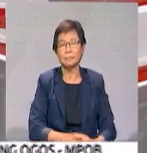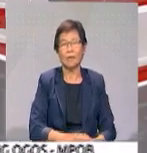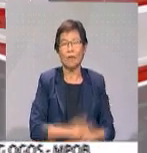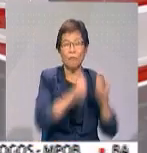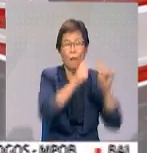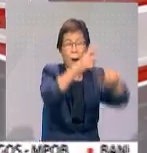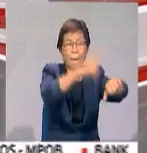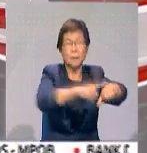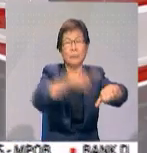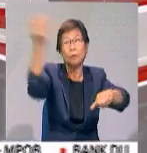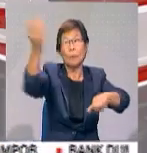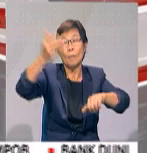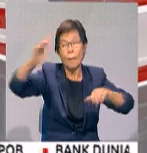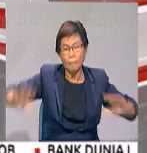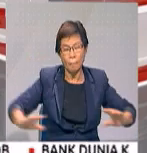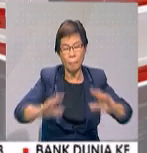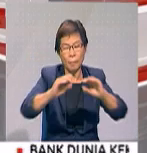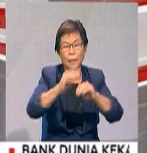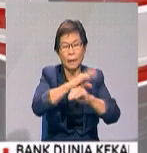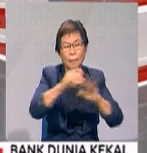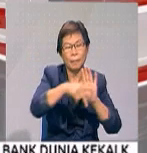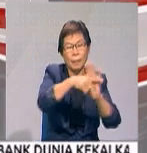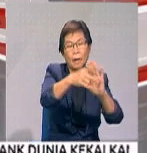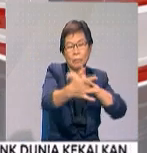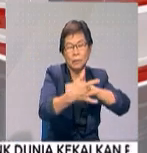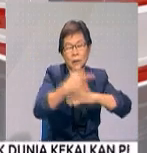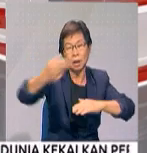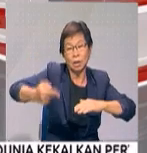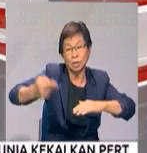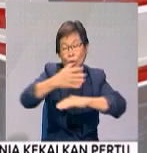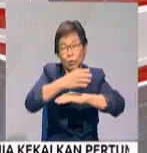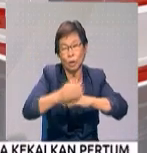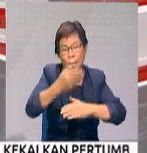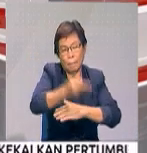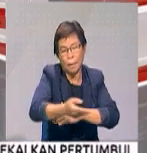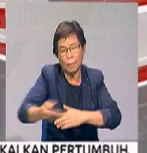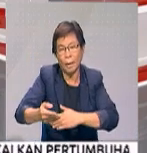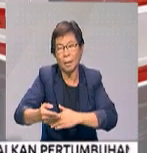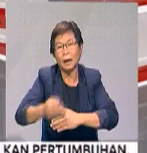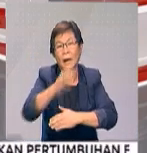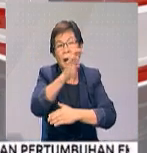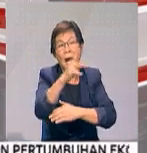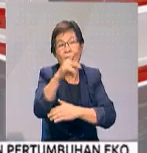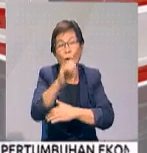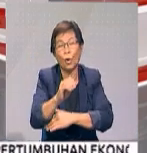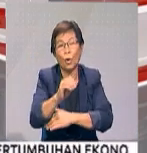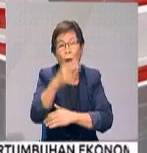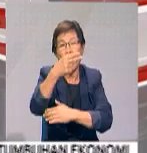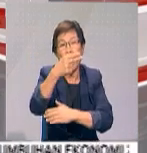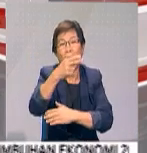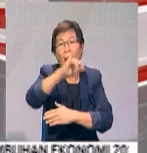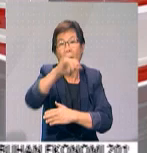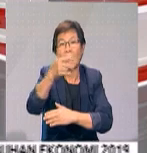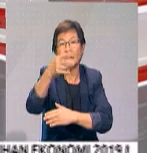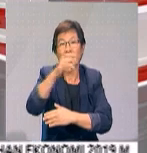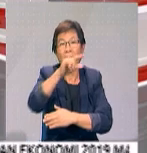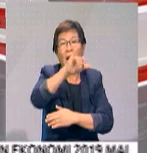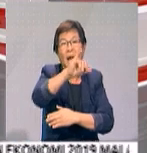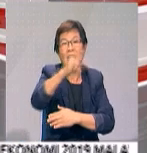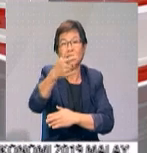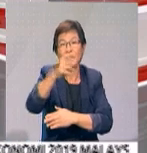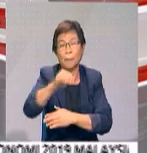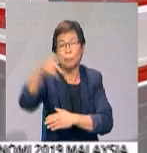Terdahulu, ketika berucap pada persidangan dan pameran teknologi hijau dan produk eko antarabangsa iGEM 2019, Perdana